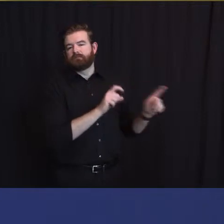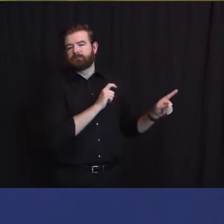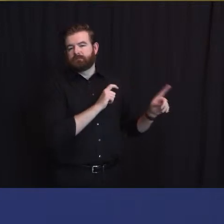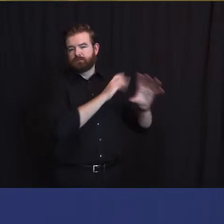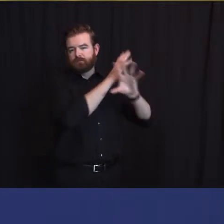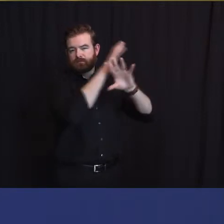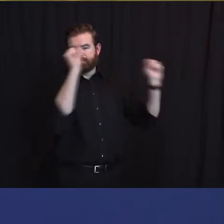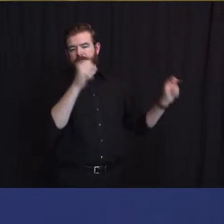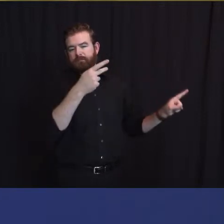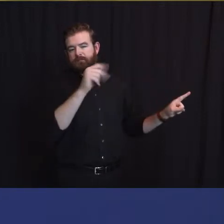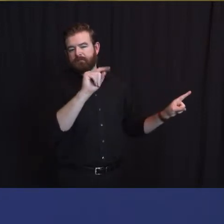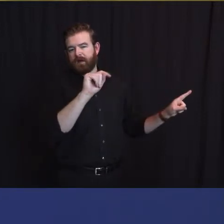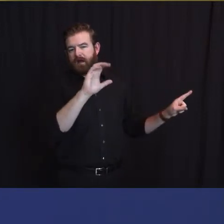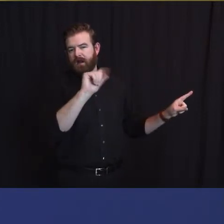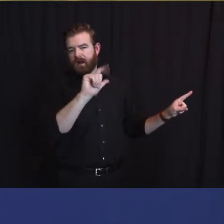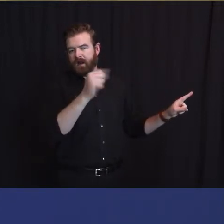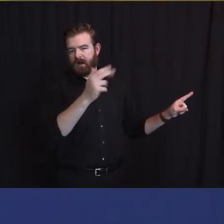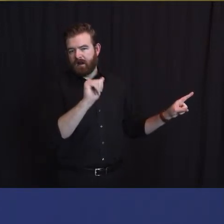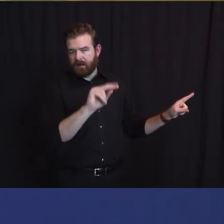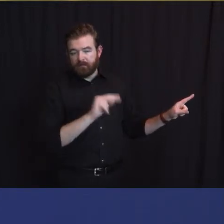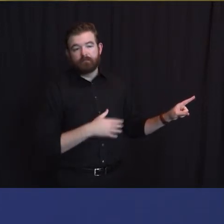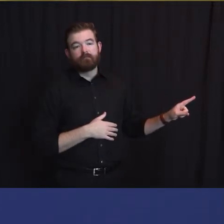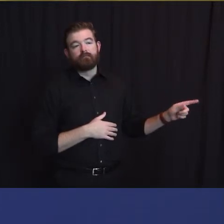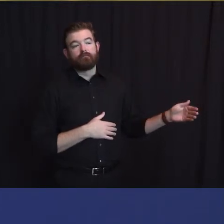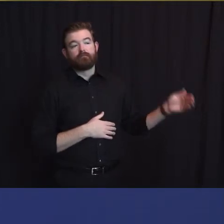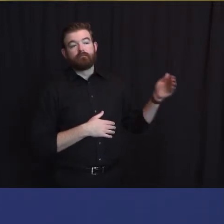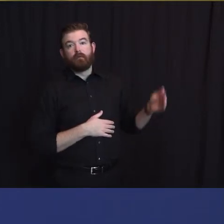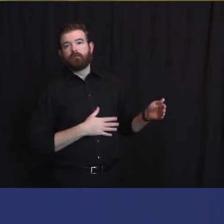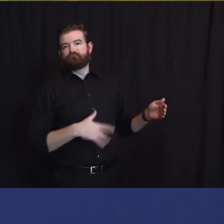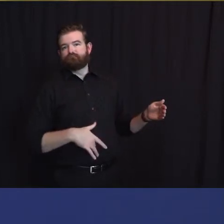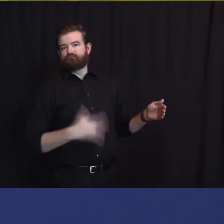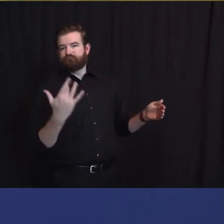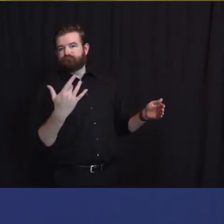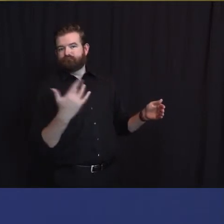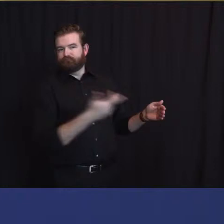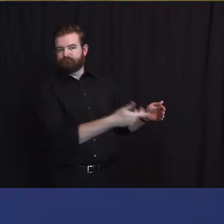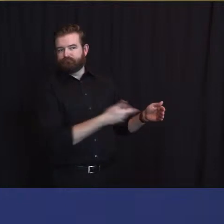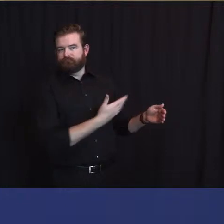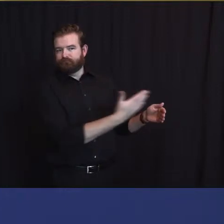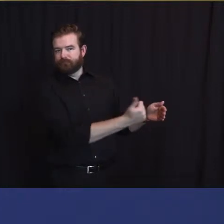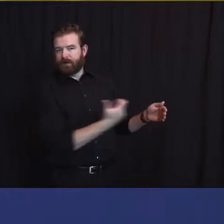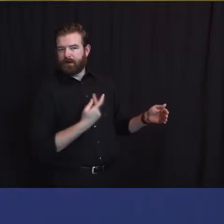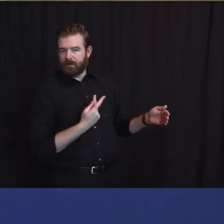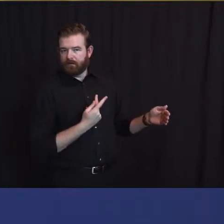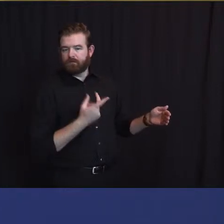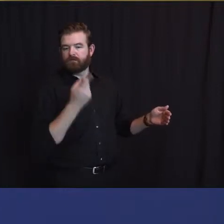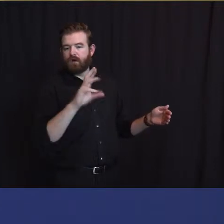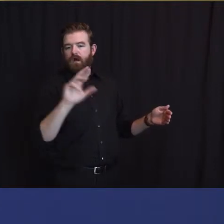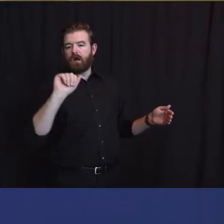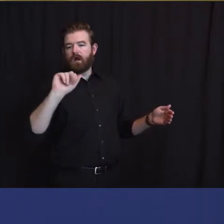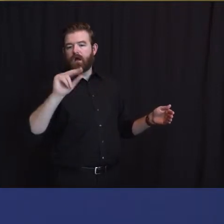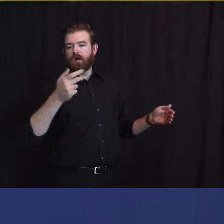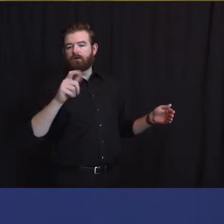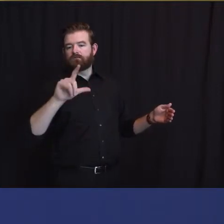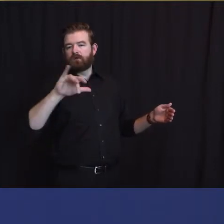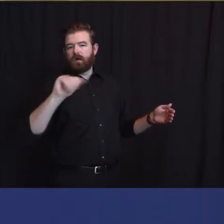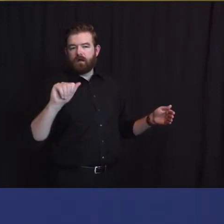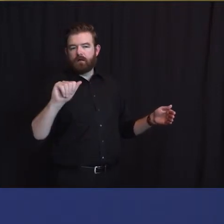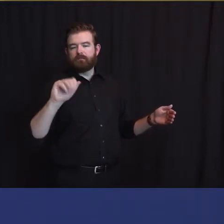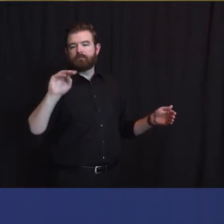thrilled to welcome back to my immediate left, Acting Commissioner of the Department of Education, Dr. Angelica Allen